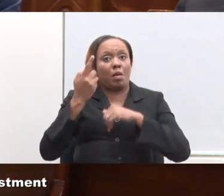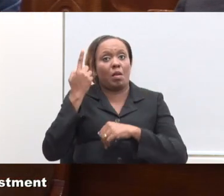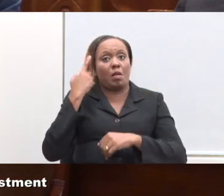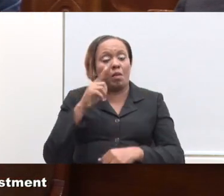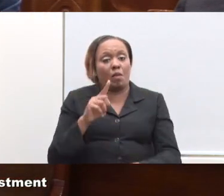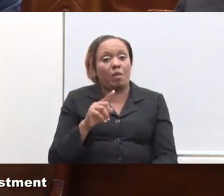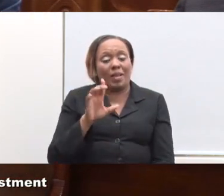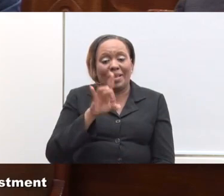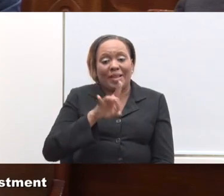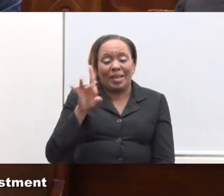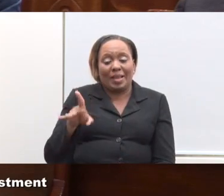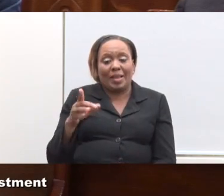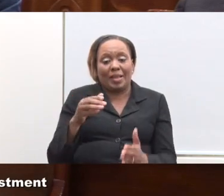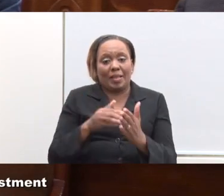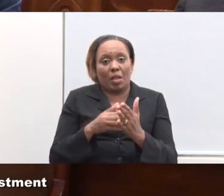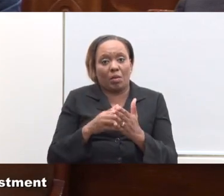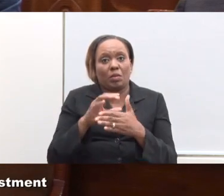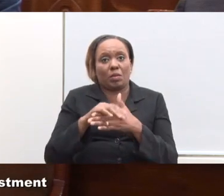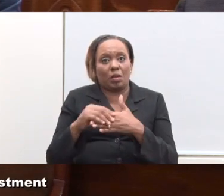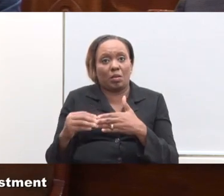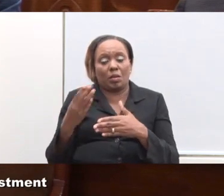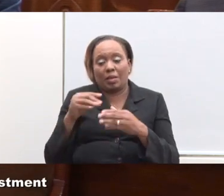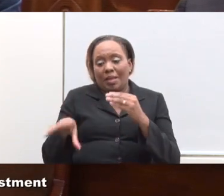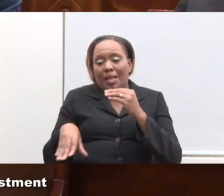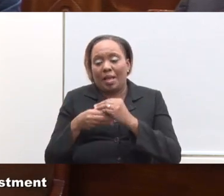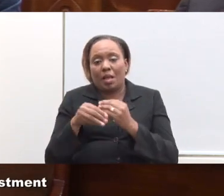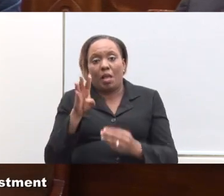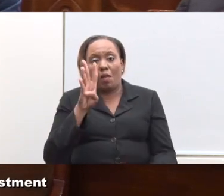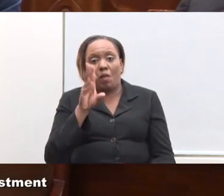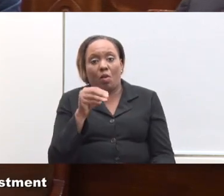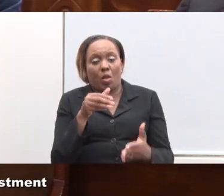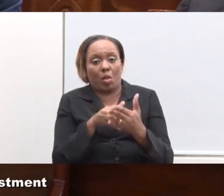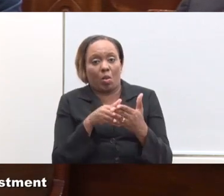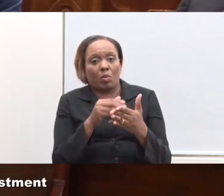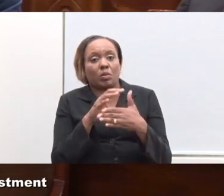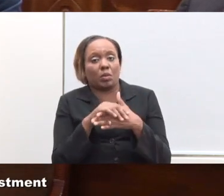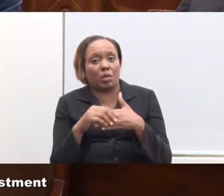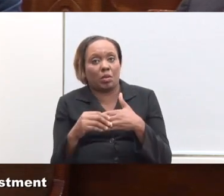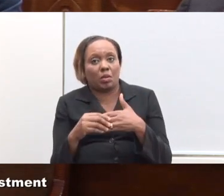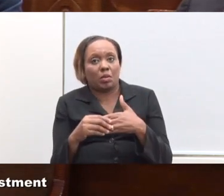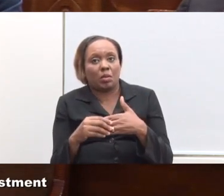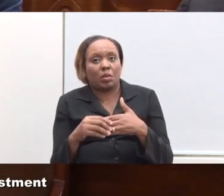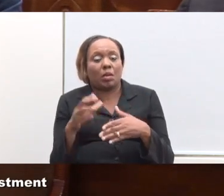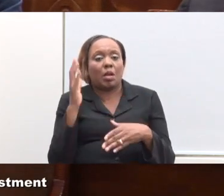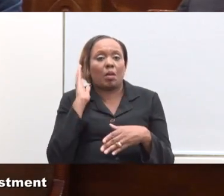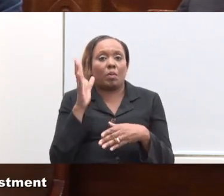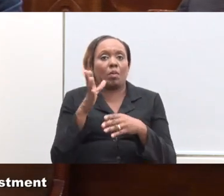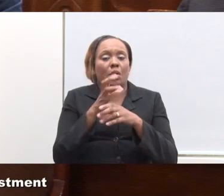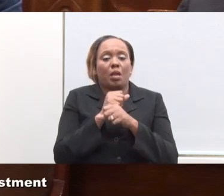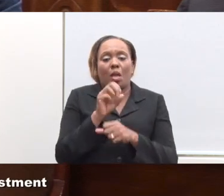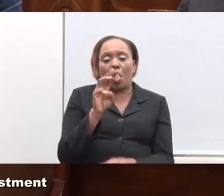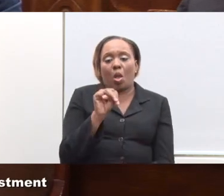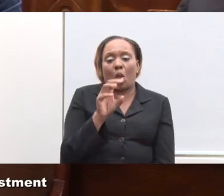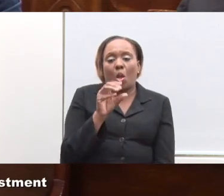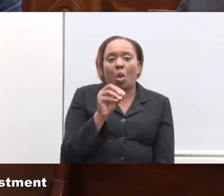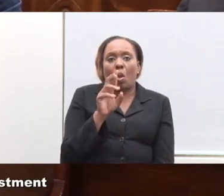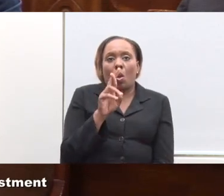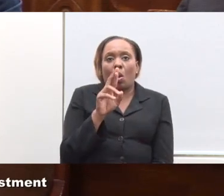the $40,000 in land to that, then they're looking to get a mortgage of anywhere between